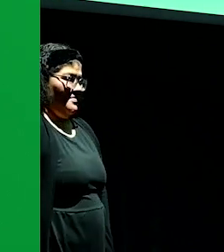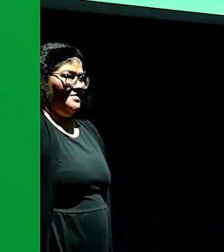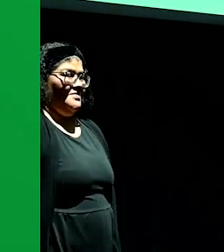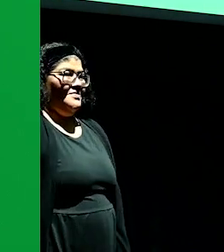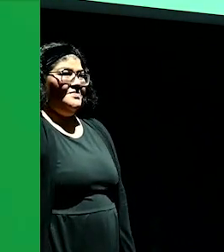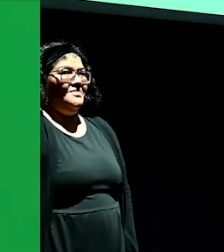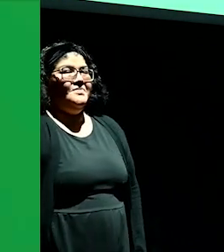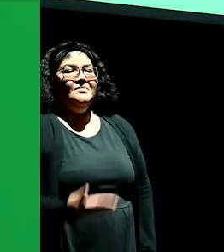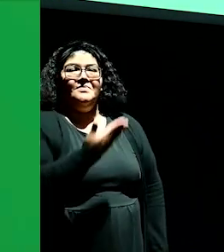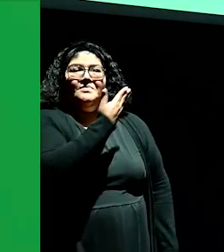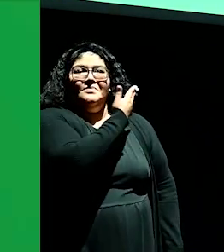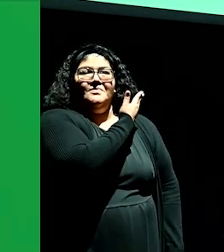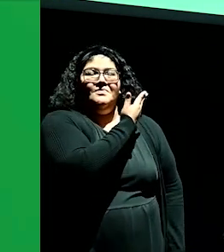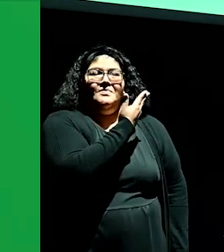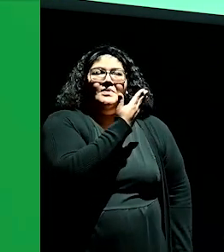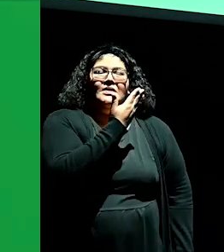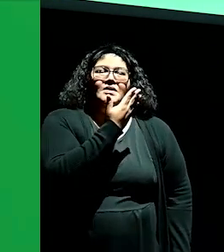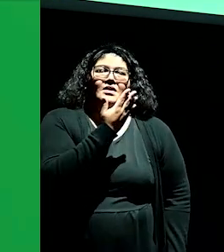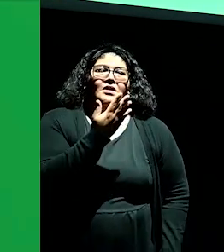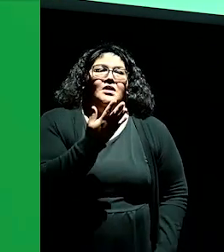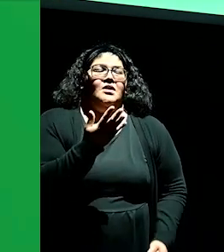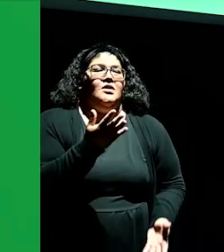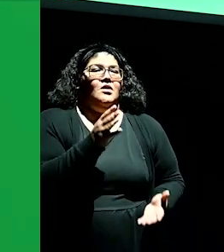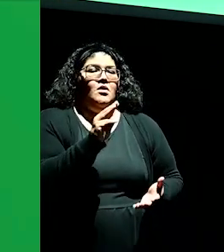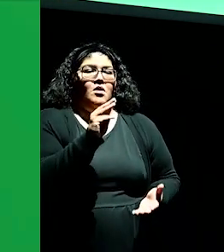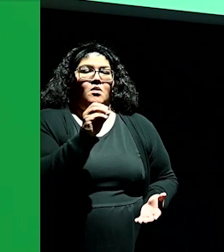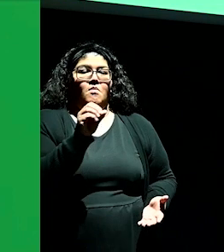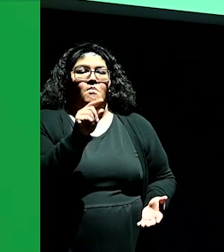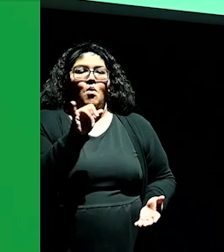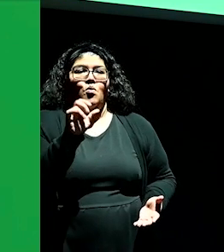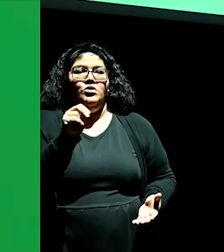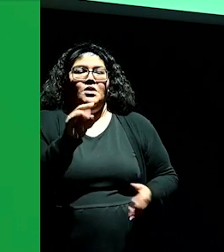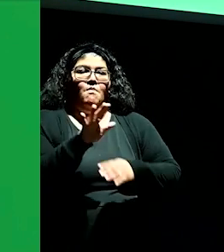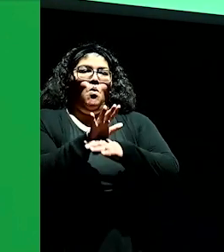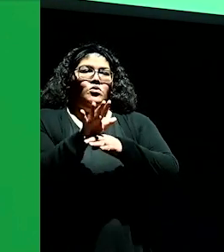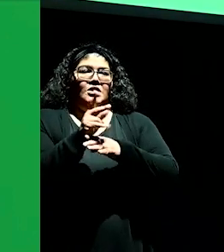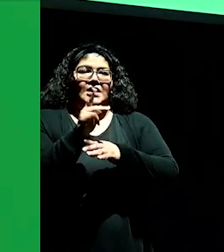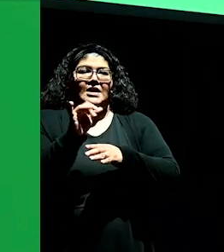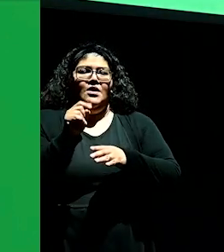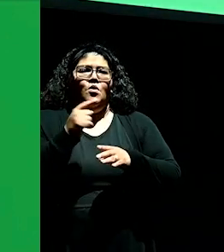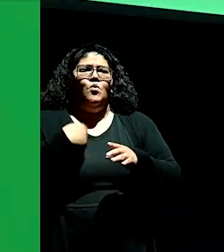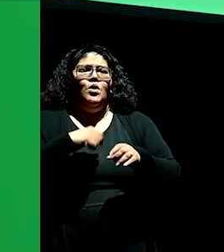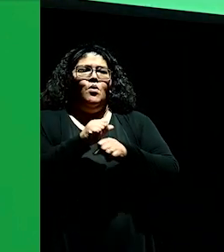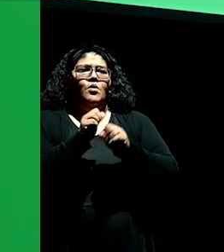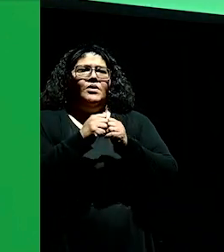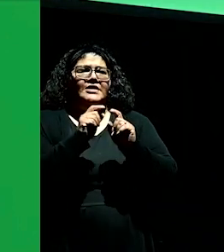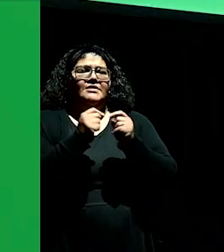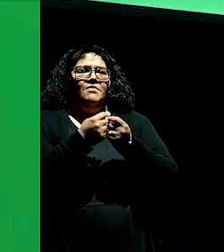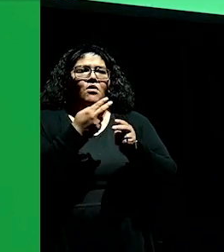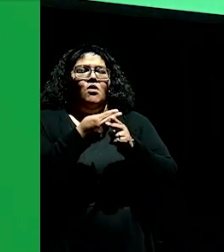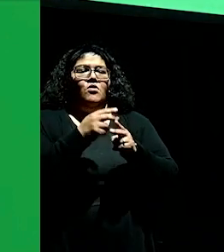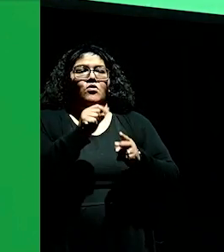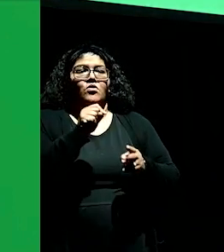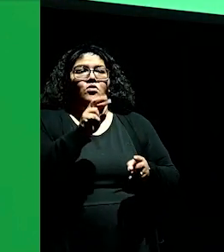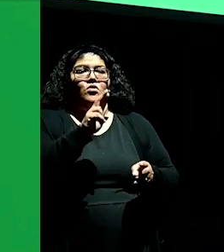So this was a motion kit. We worked with an outside team called Trollback, and